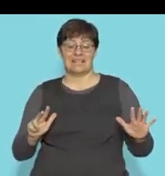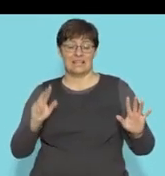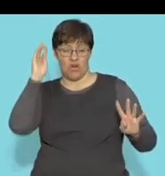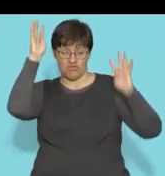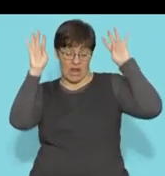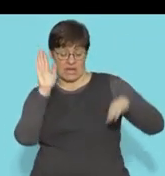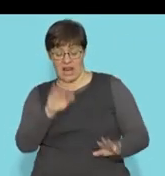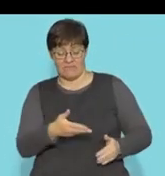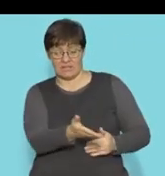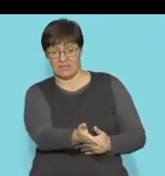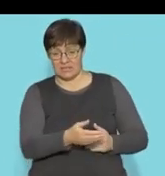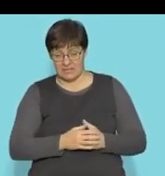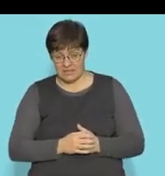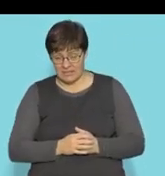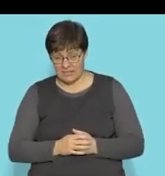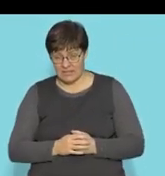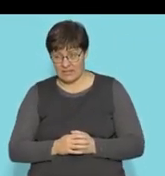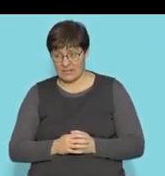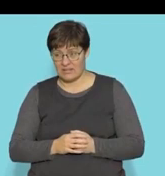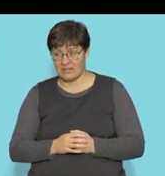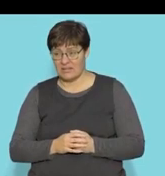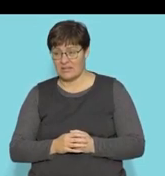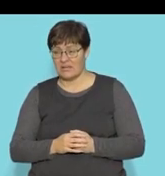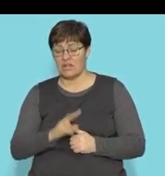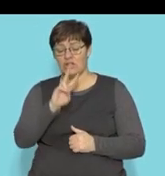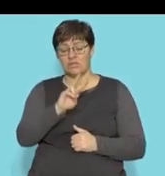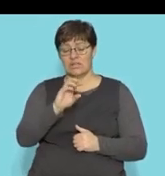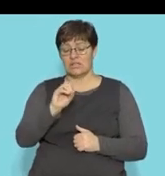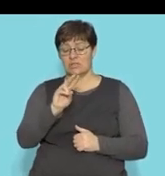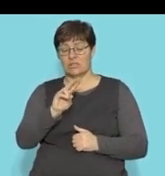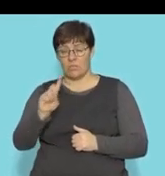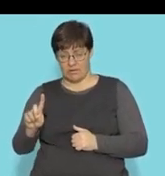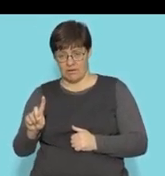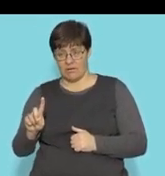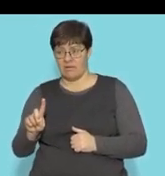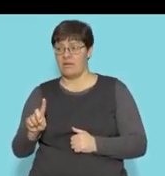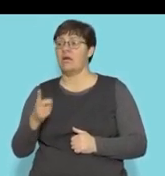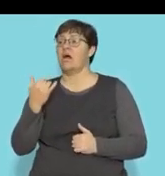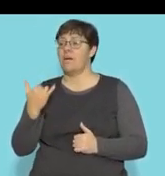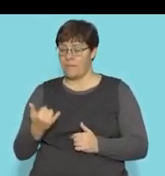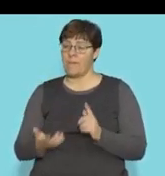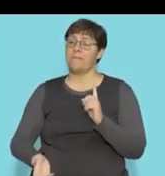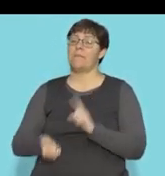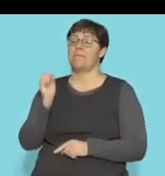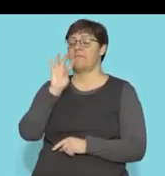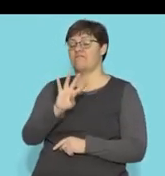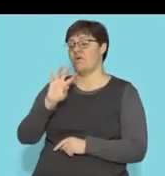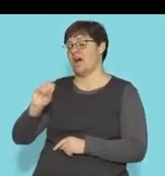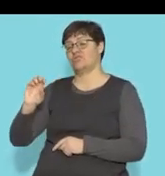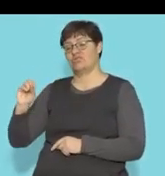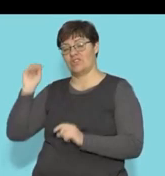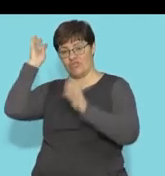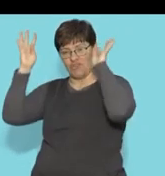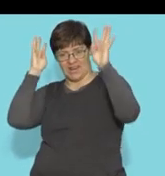reindeer left on St. Paul's. It's now 2021, and we've got